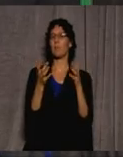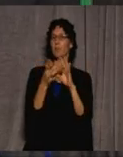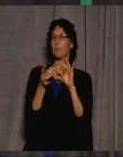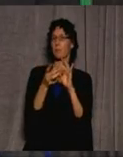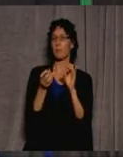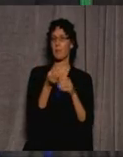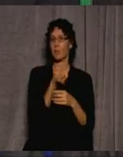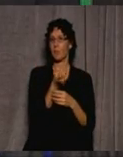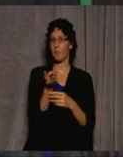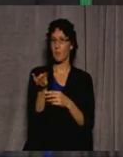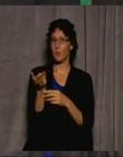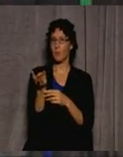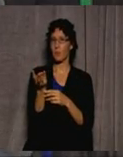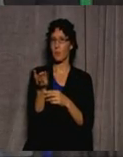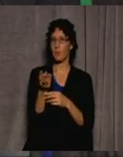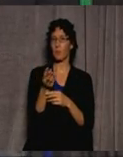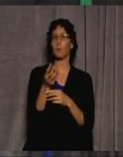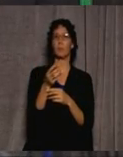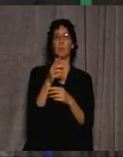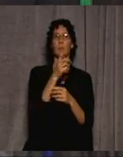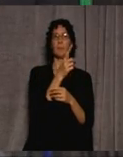Obviously, Jackie